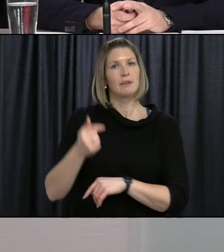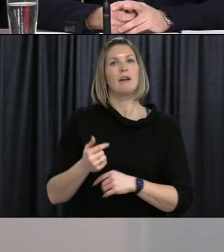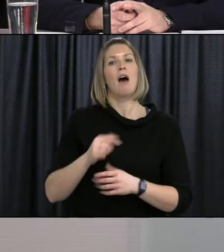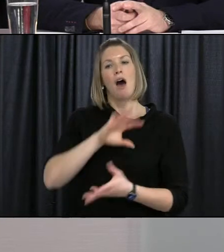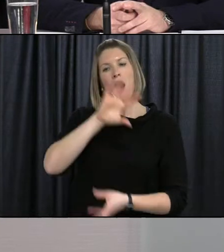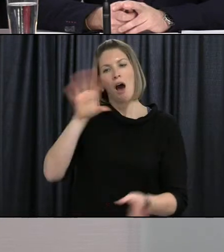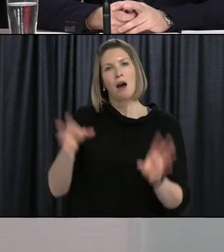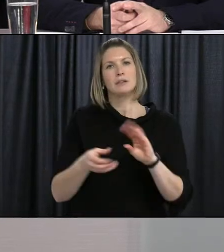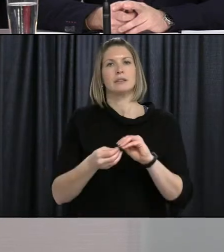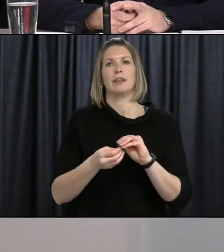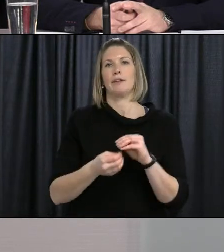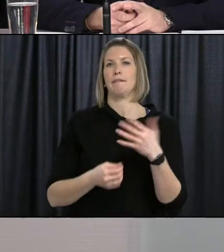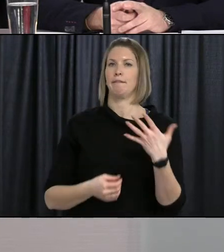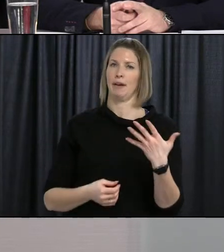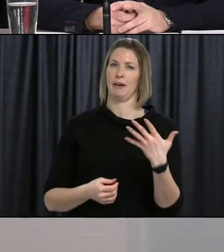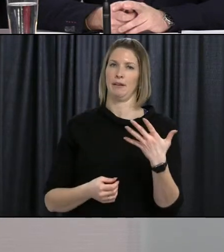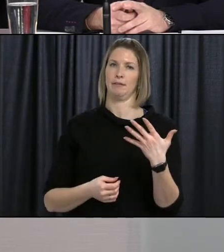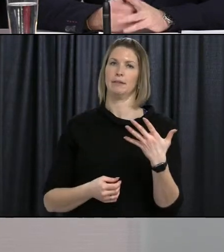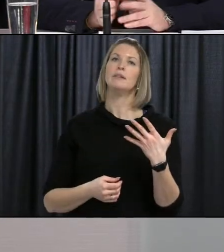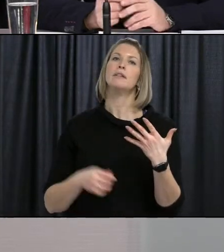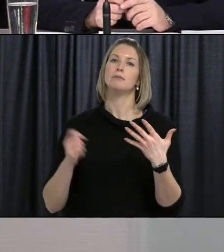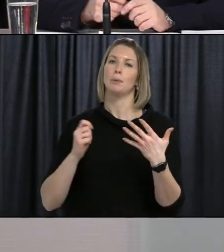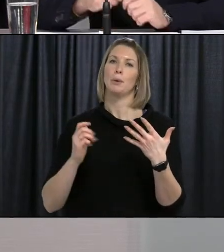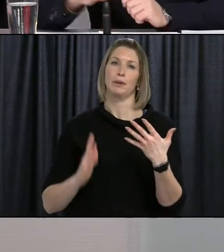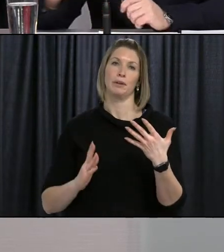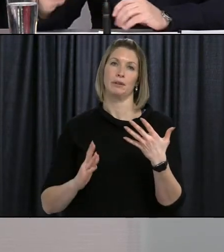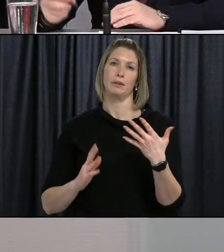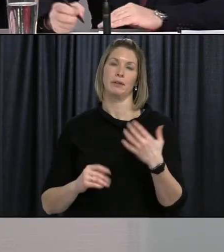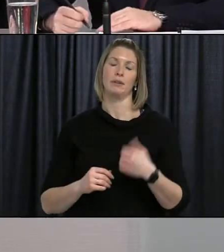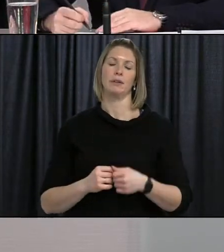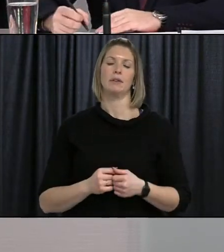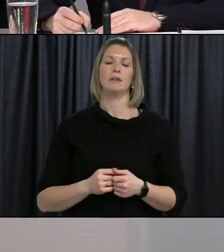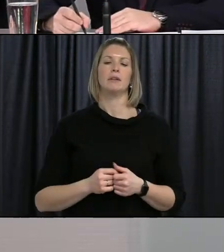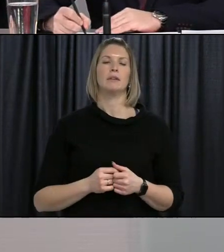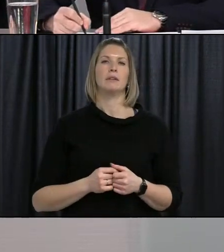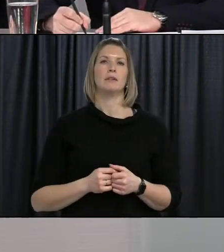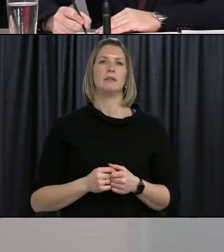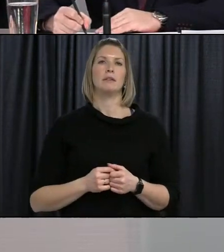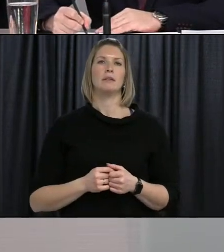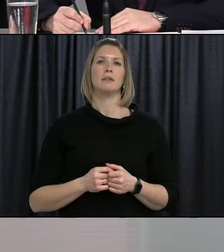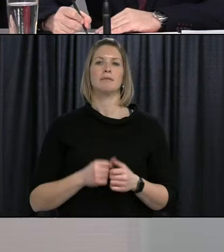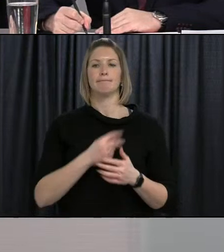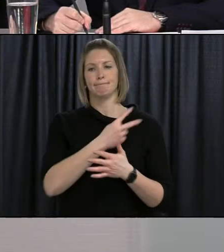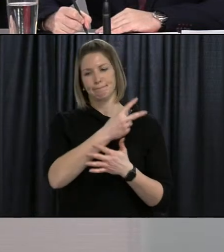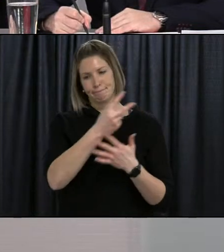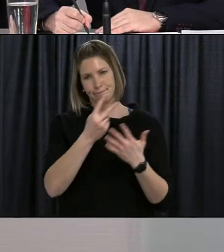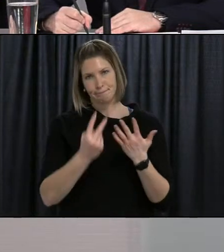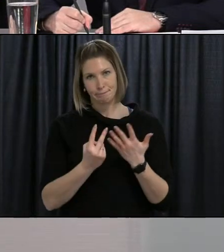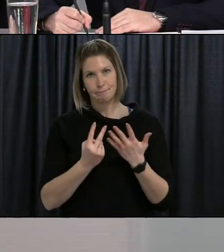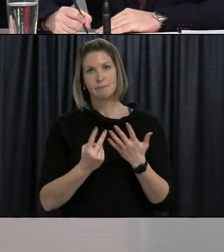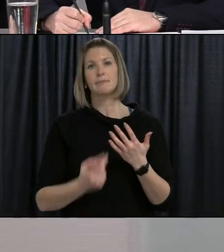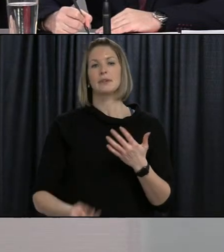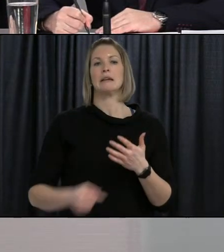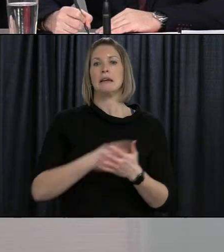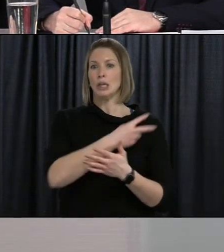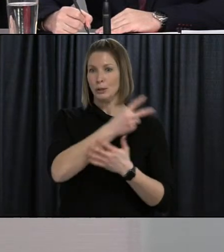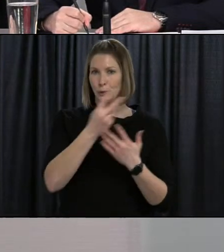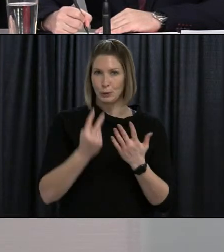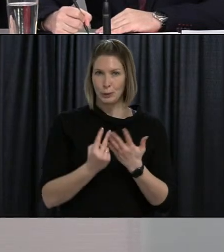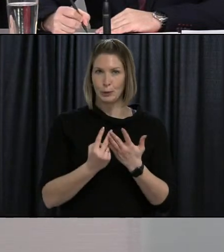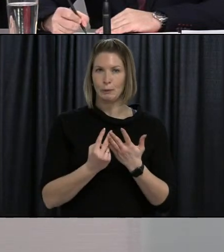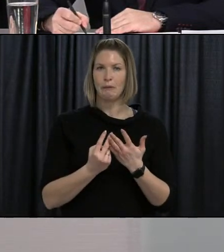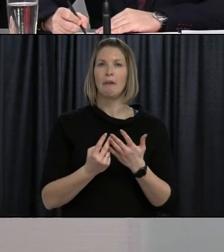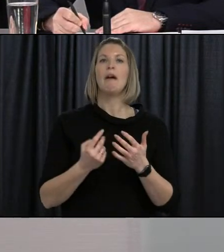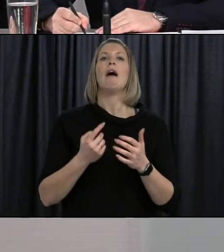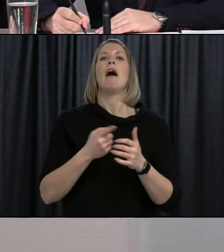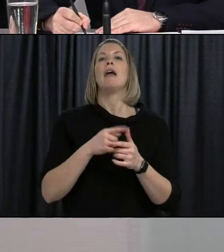speakers, there are 5 reporters registered for today's call. The question and answer session will be conducted in 2 rounds, where each reporter will have the opportunity to